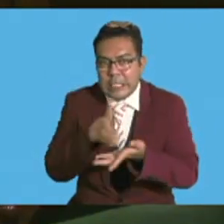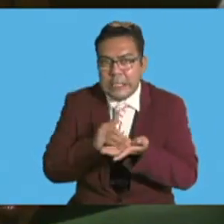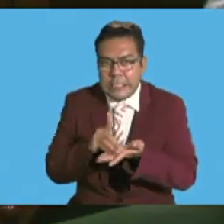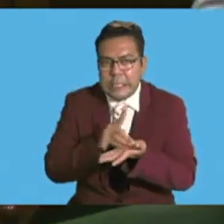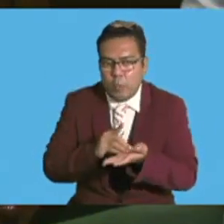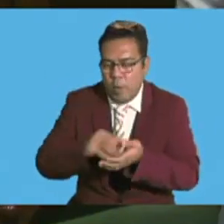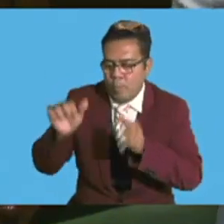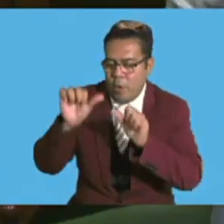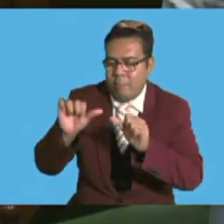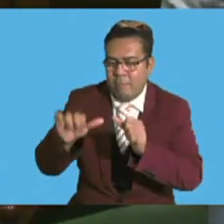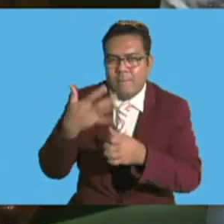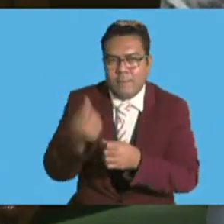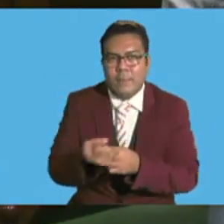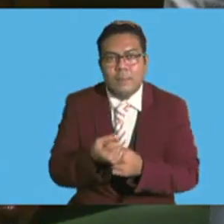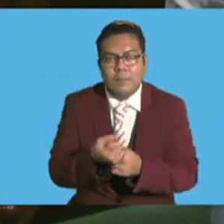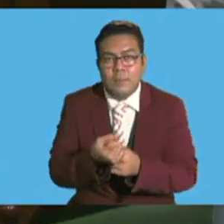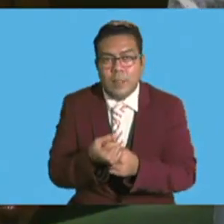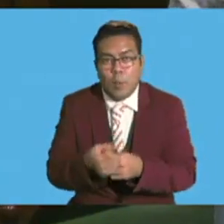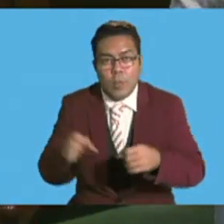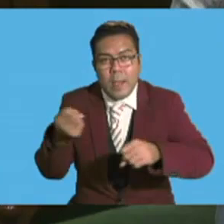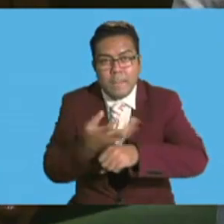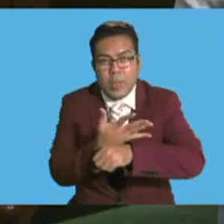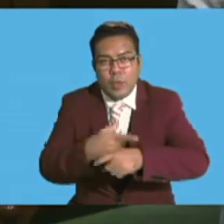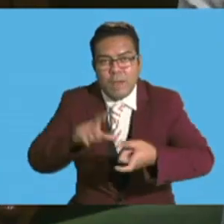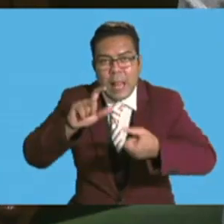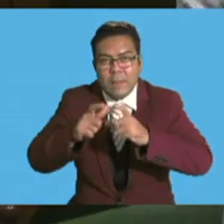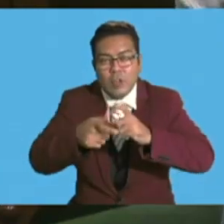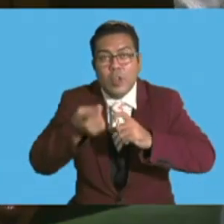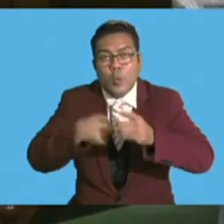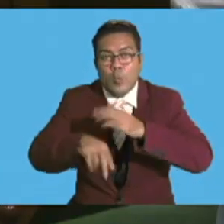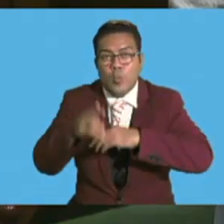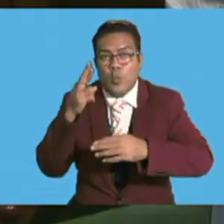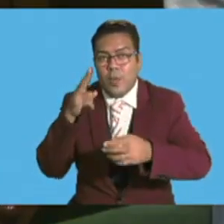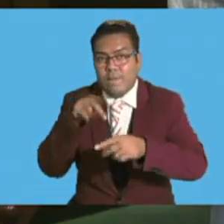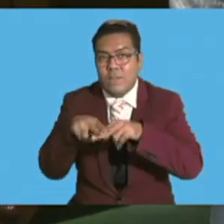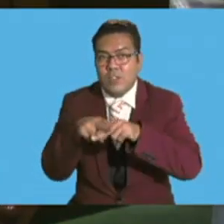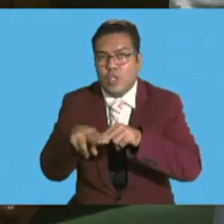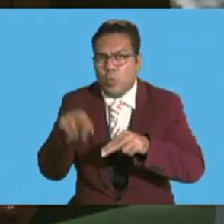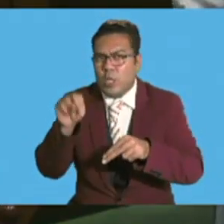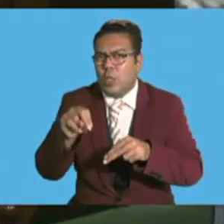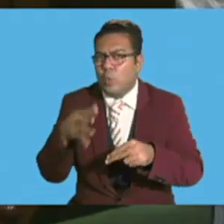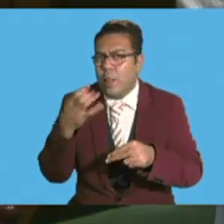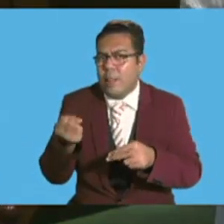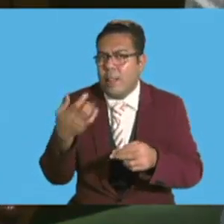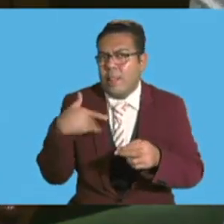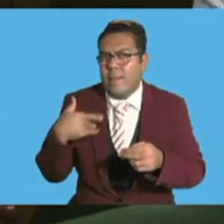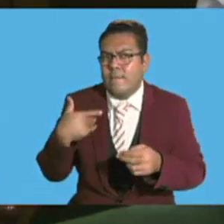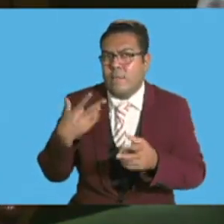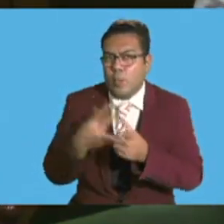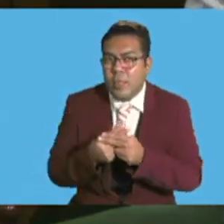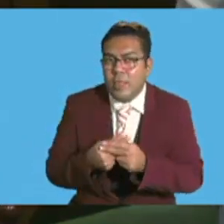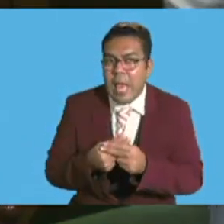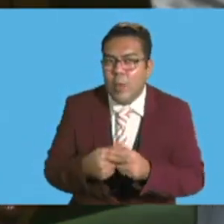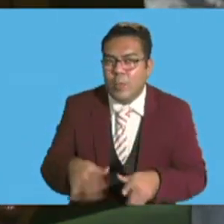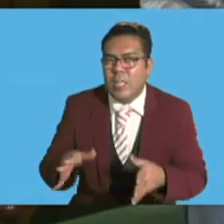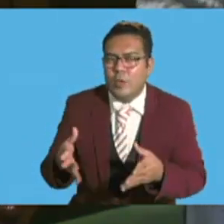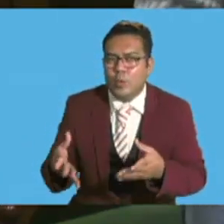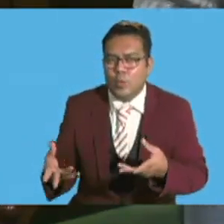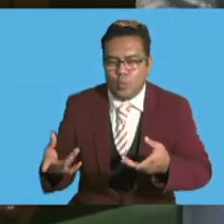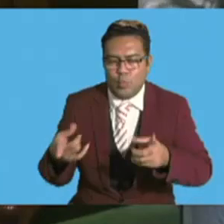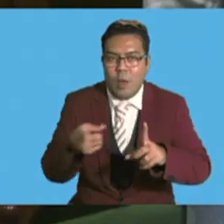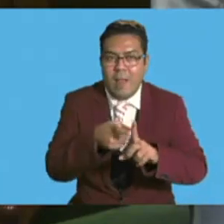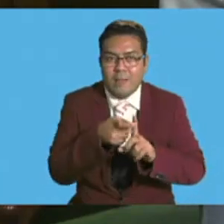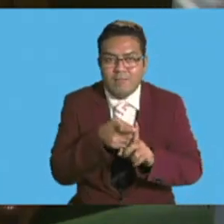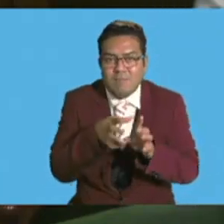diseases. And the impact of climate change is a reality that we in Fiji need to live with and adapt to. The impact